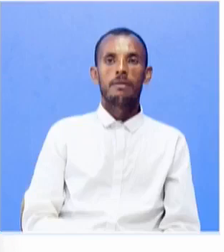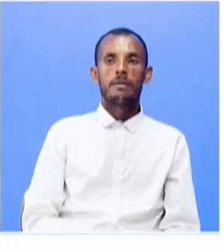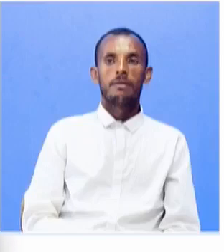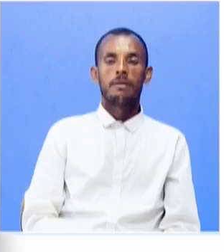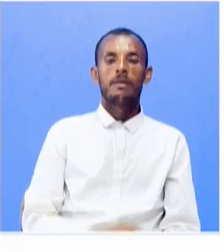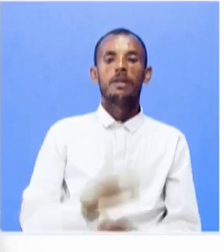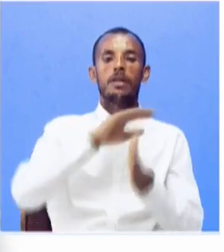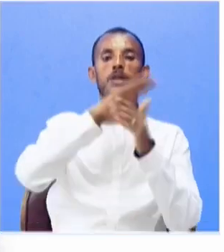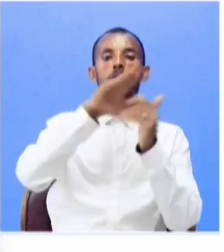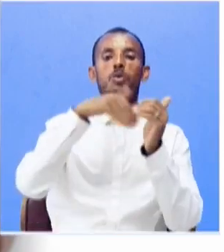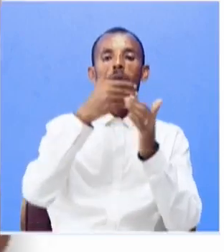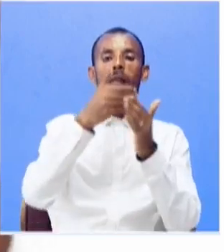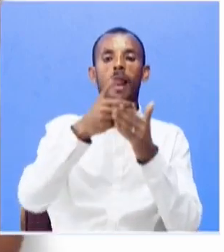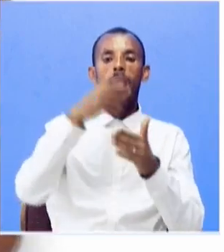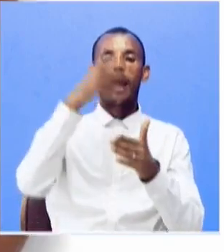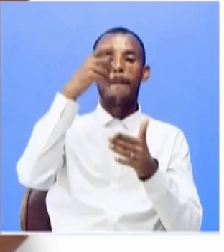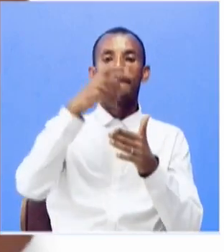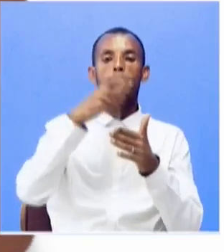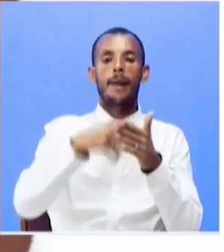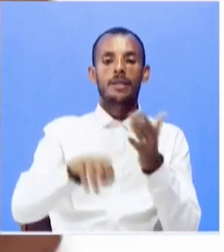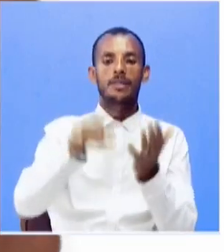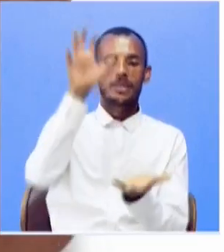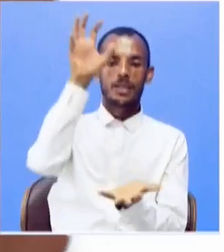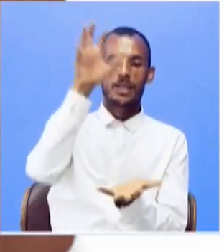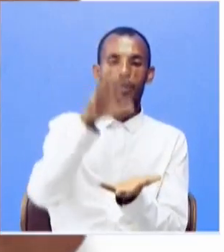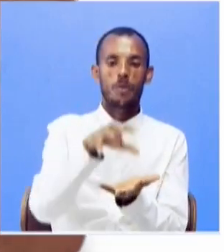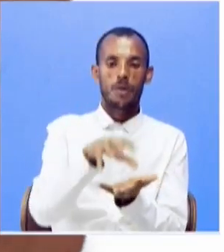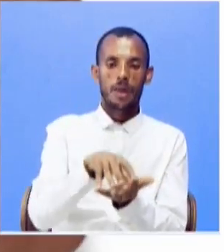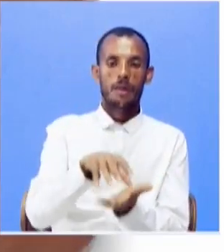the total price including VAT.